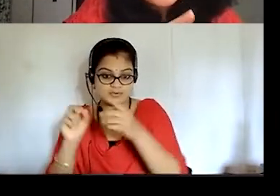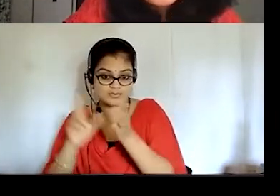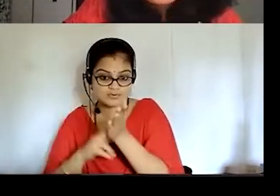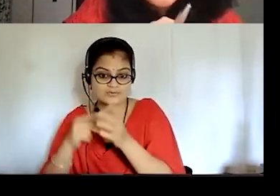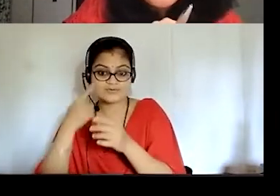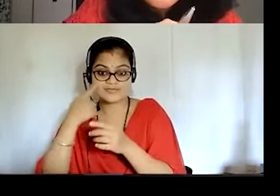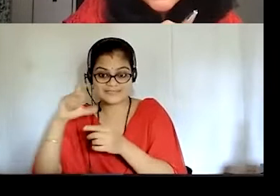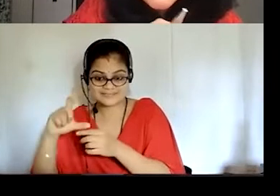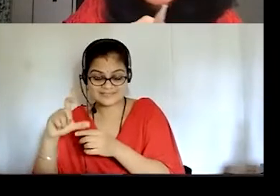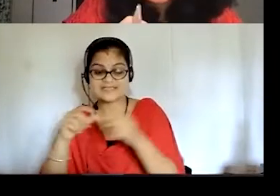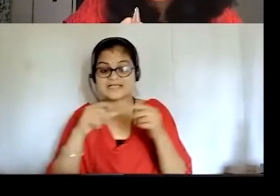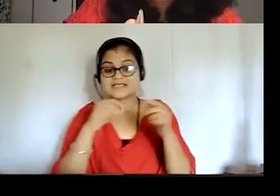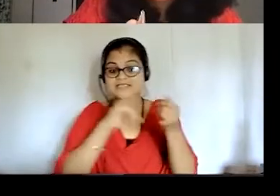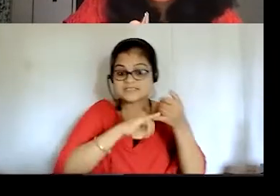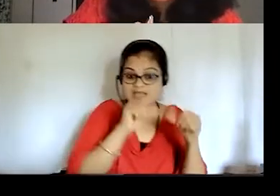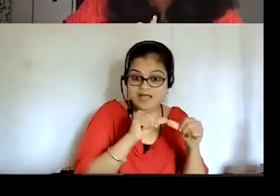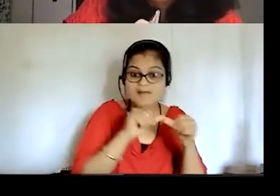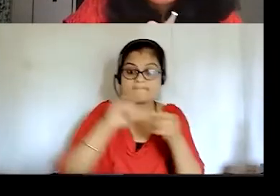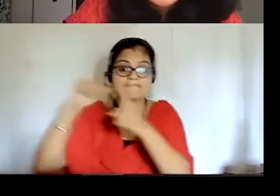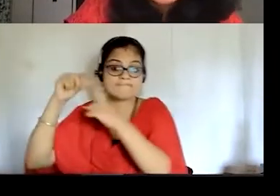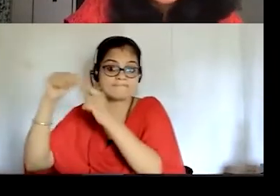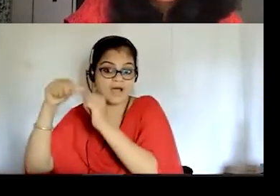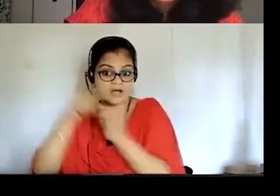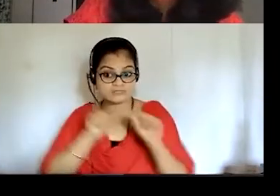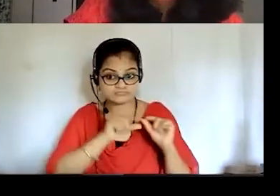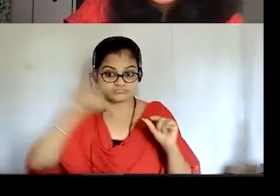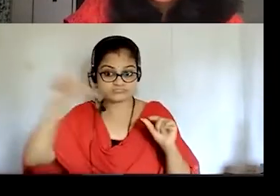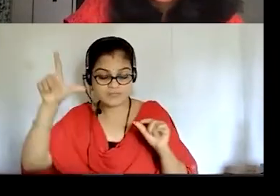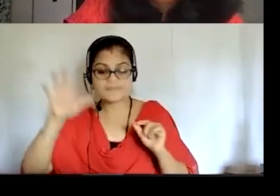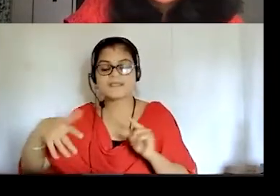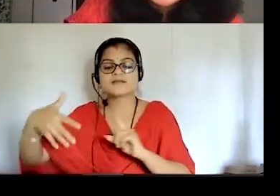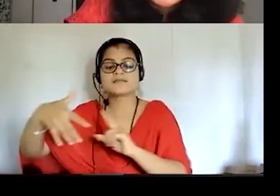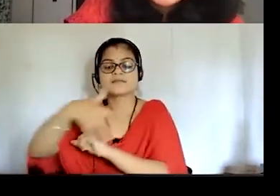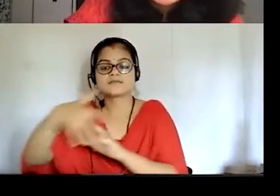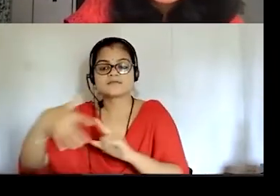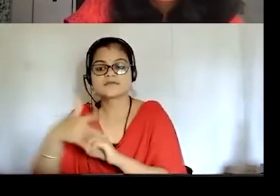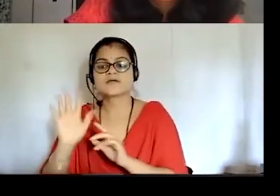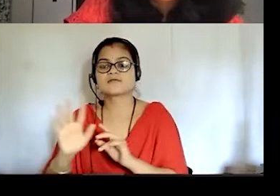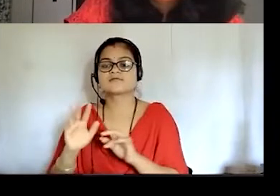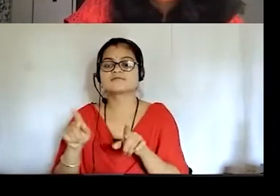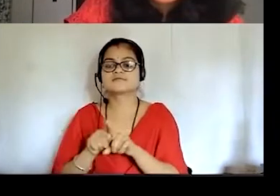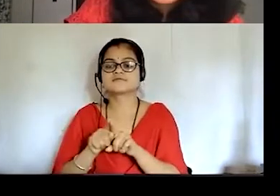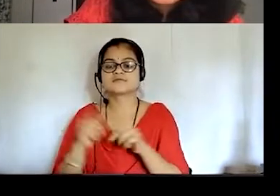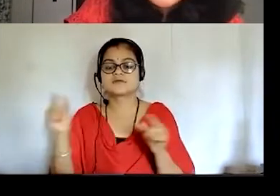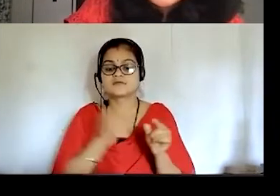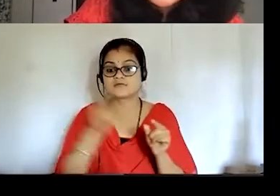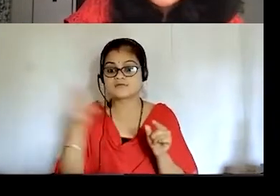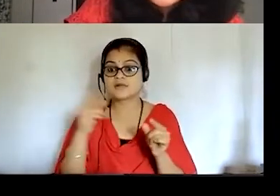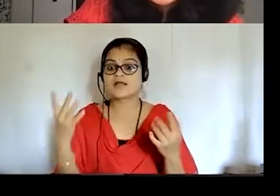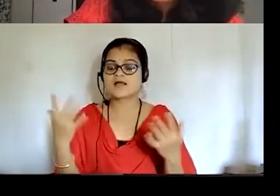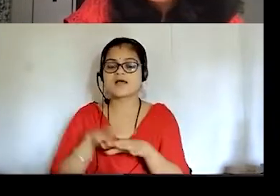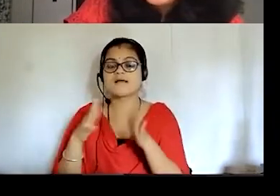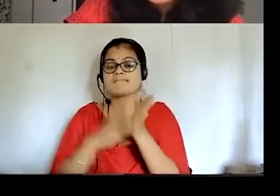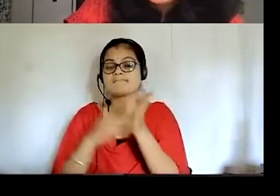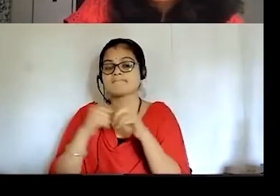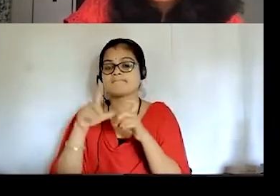pa in a fixed pattern in the background provides a pleasing contrast to the notes of melody